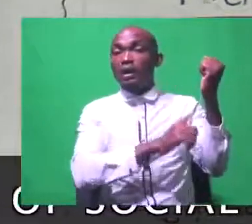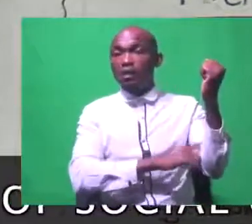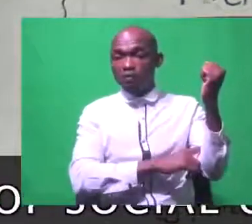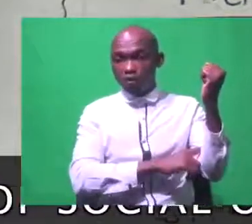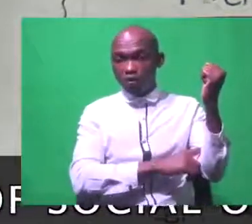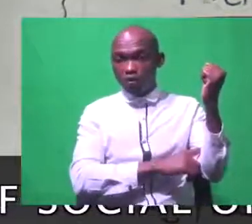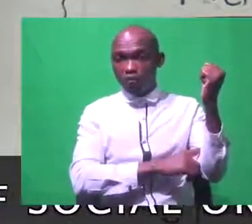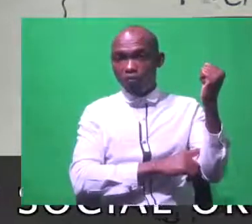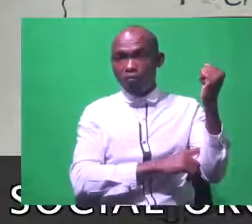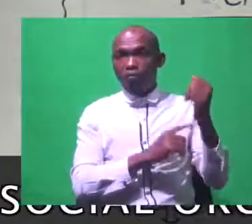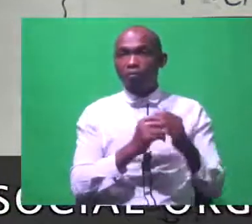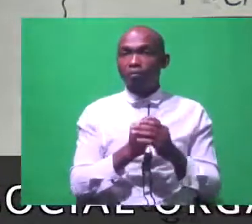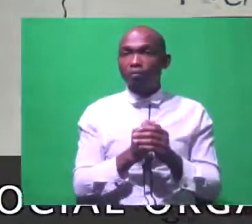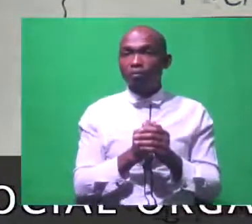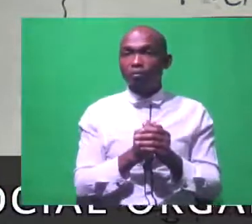Human what?